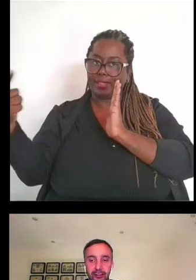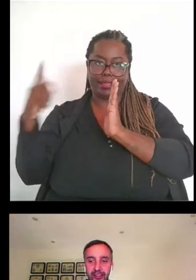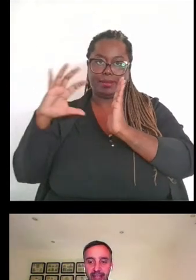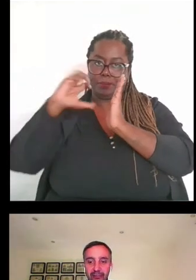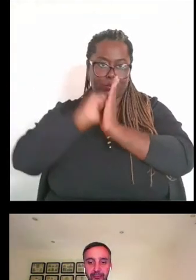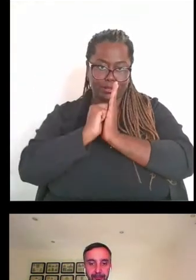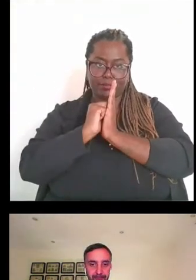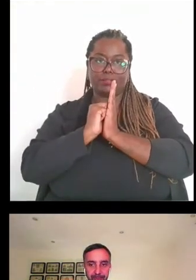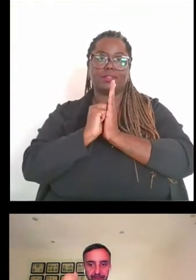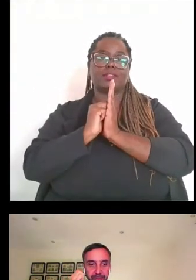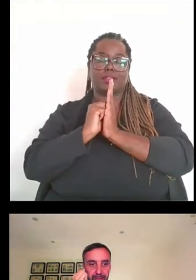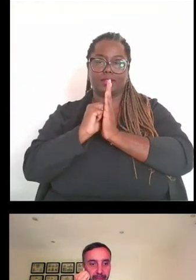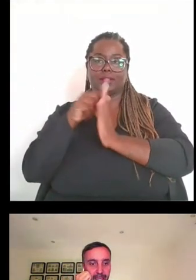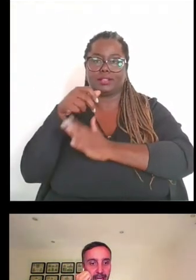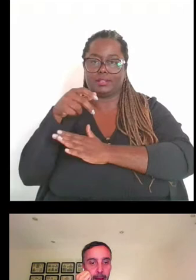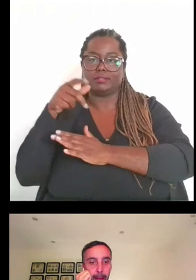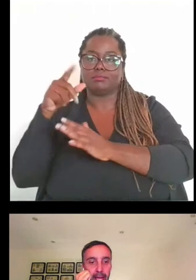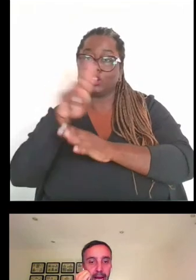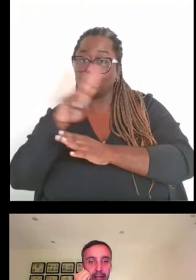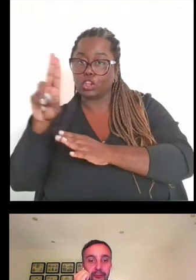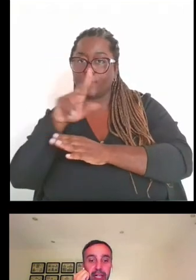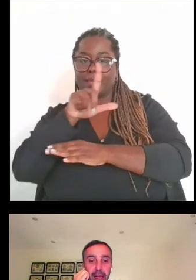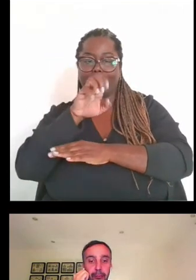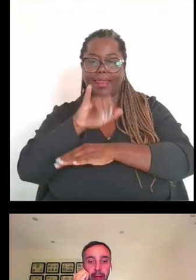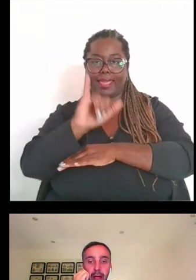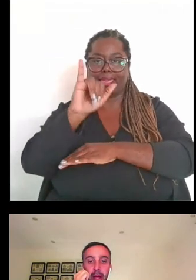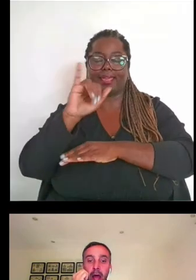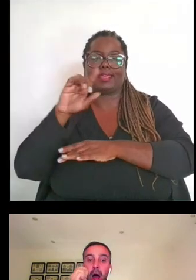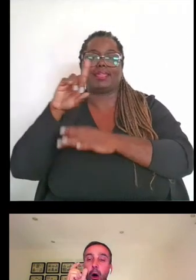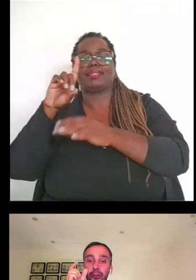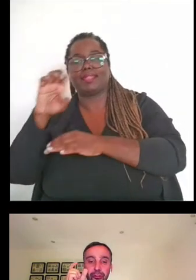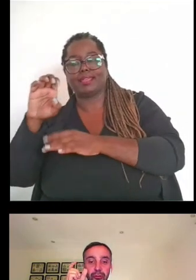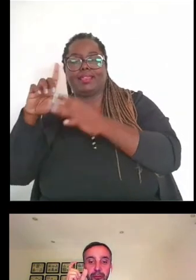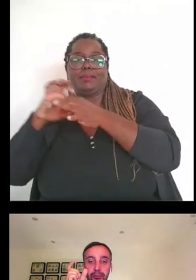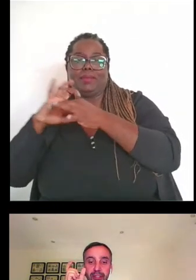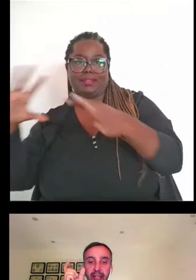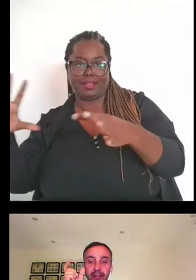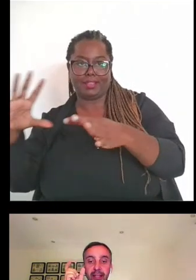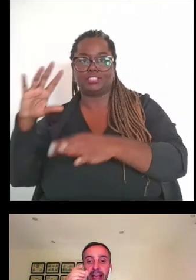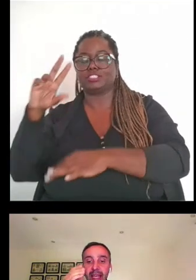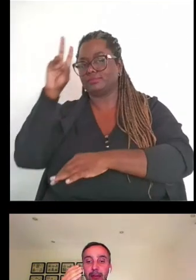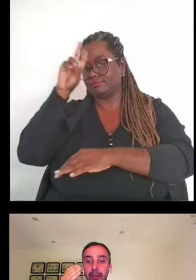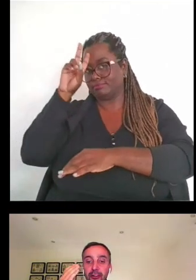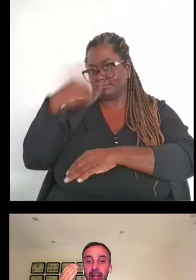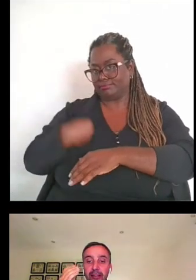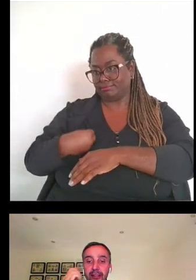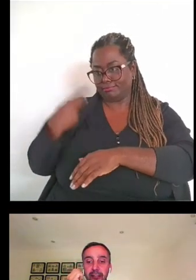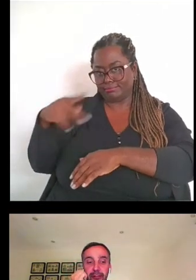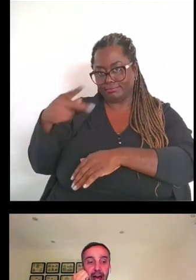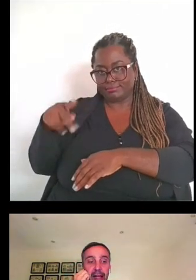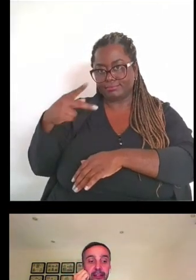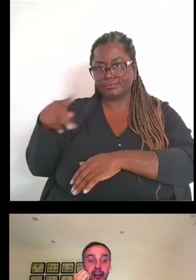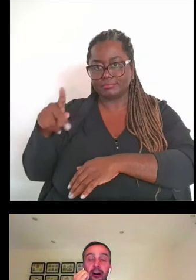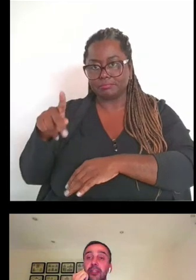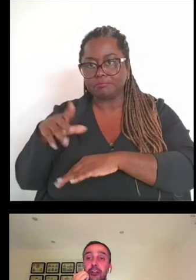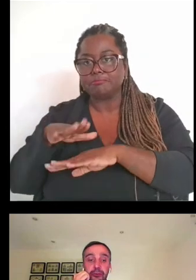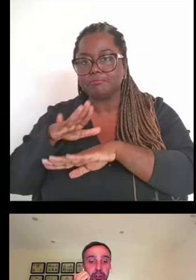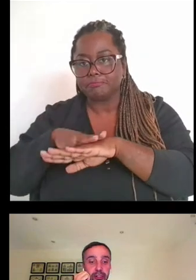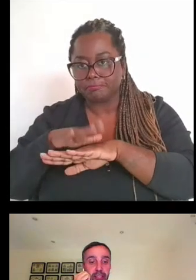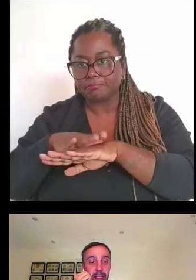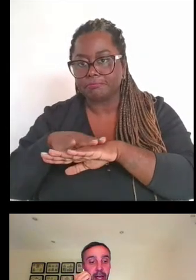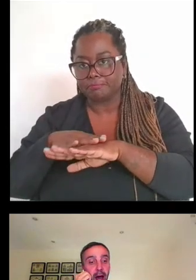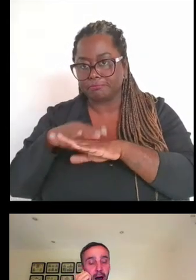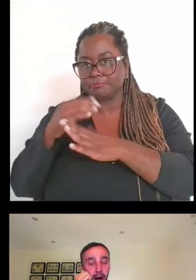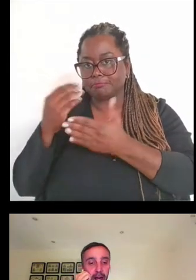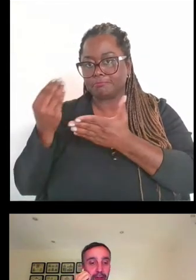from 2007 by carlyn Wilhelm also the process can be traced in the files of